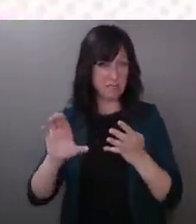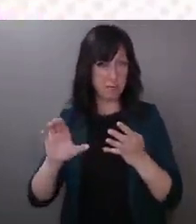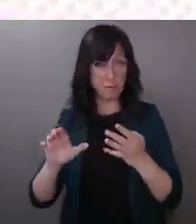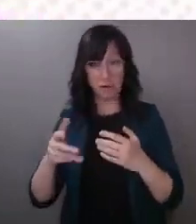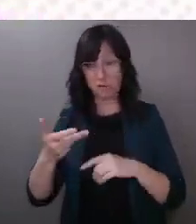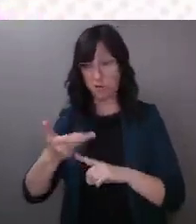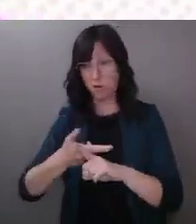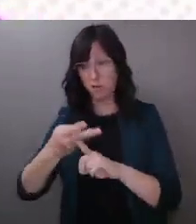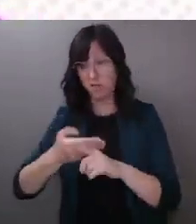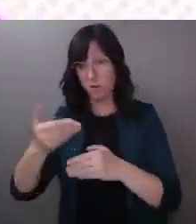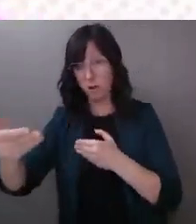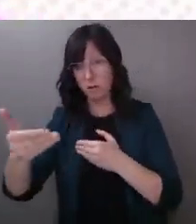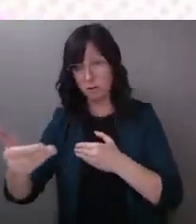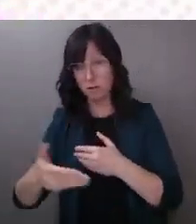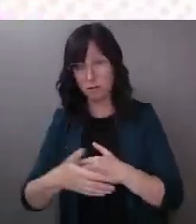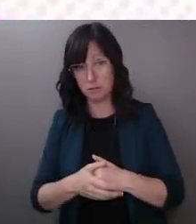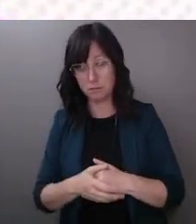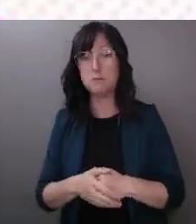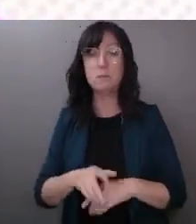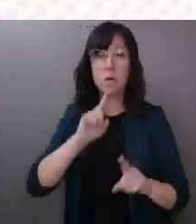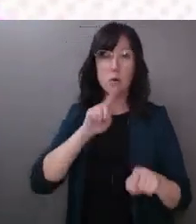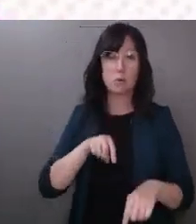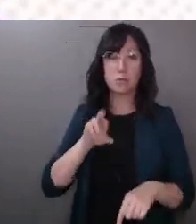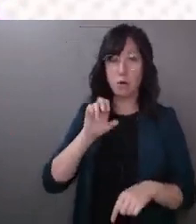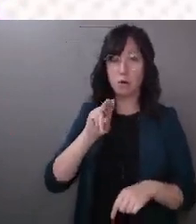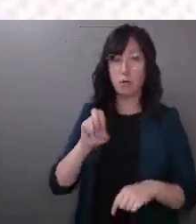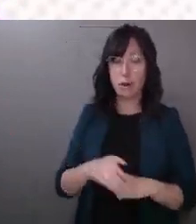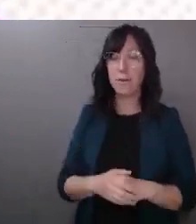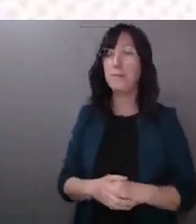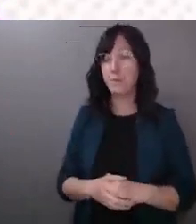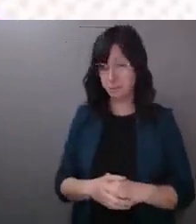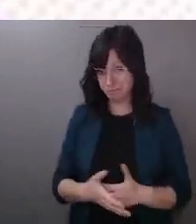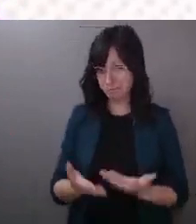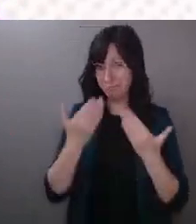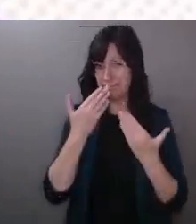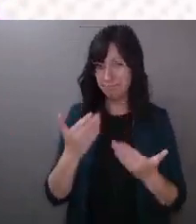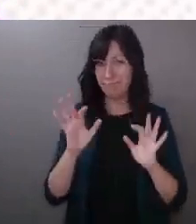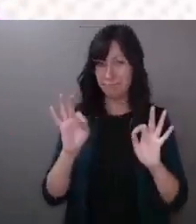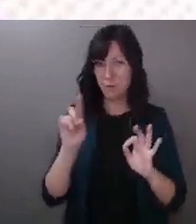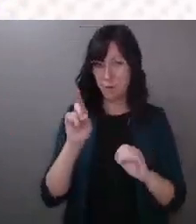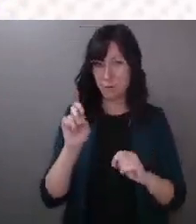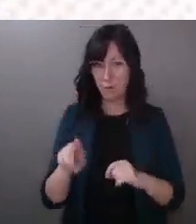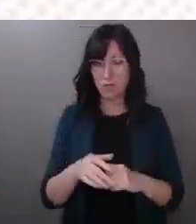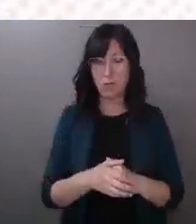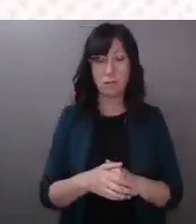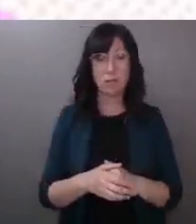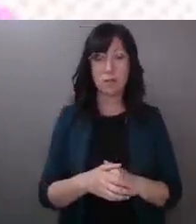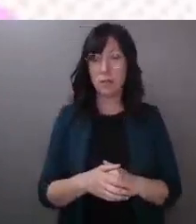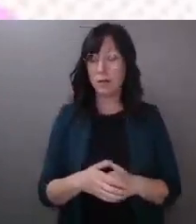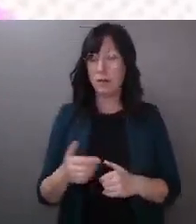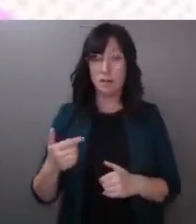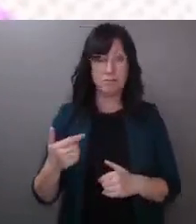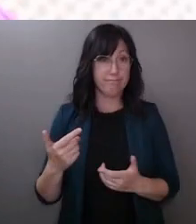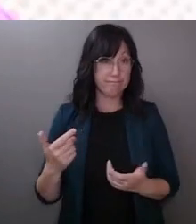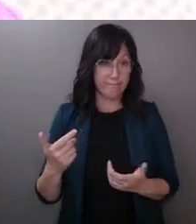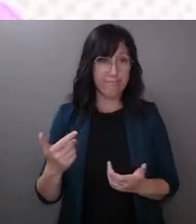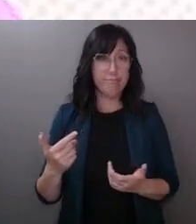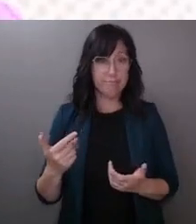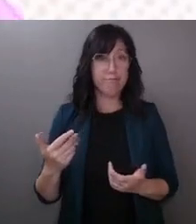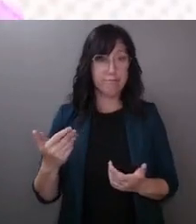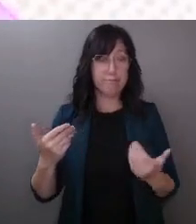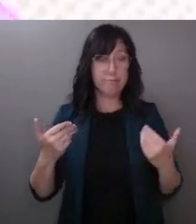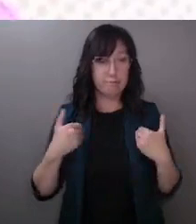much for your question. It's an excellent question that you've asked. I have colleagues around the world